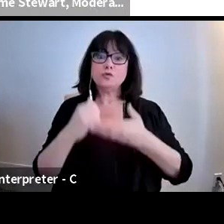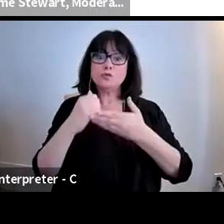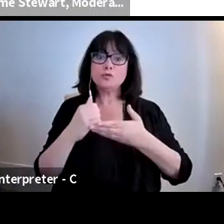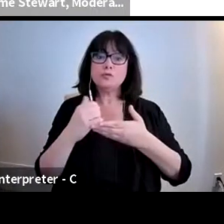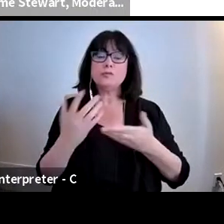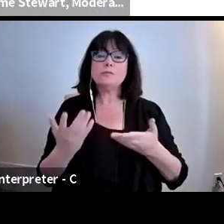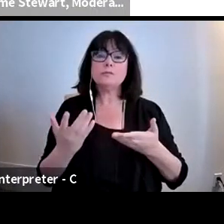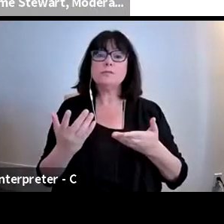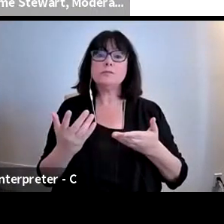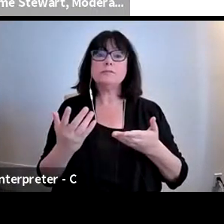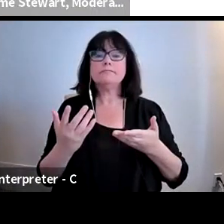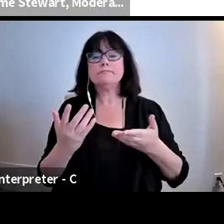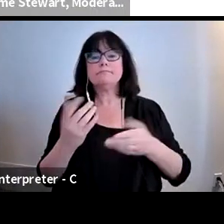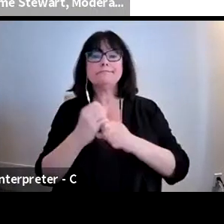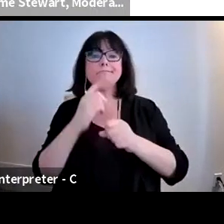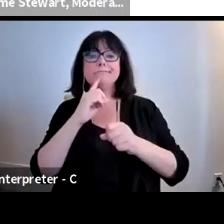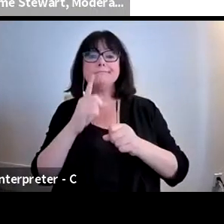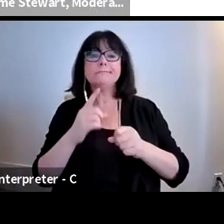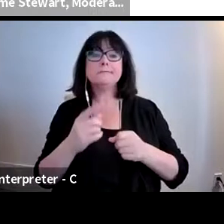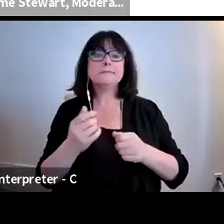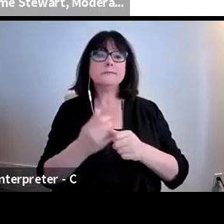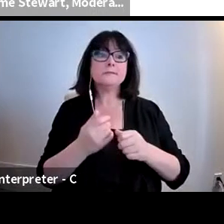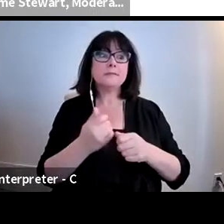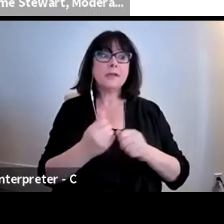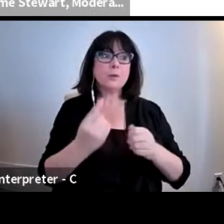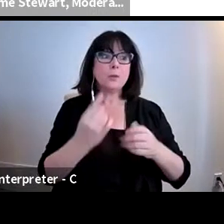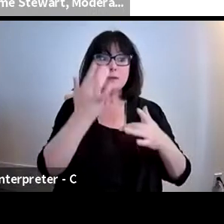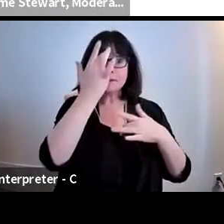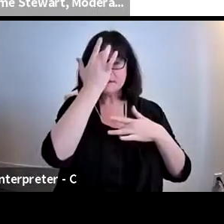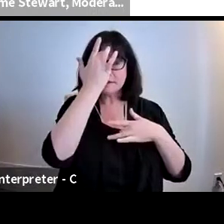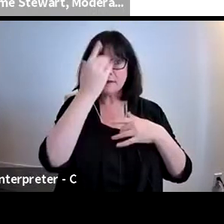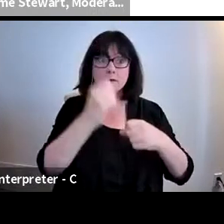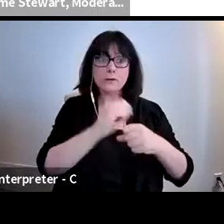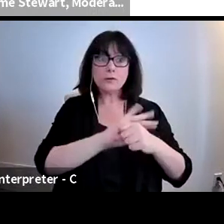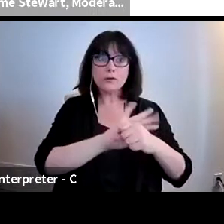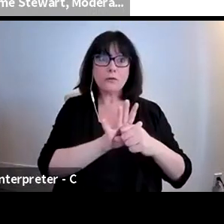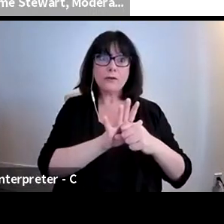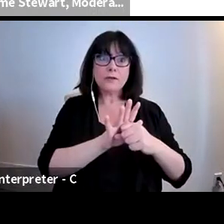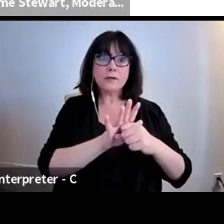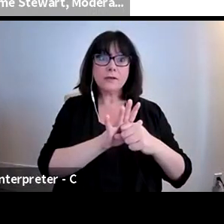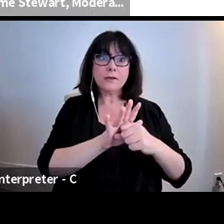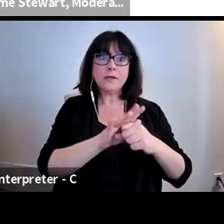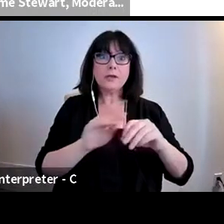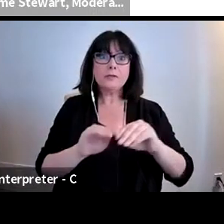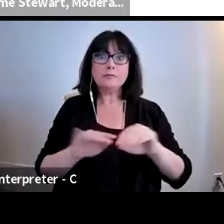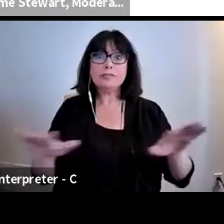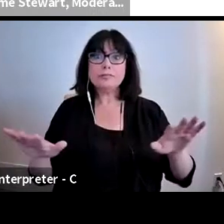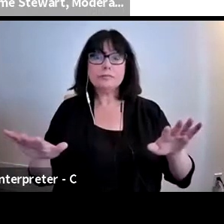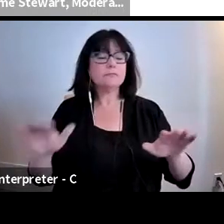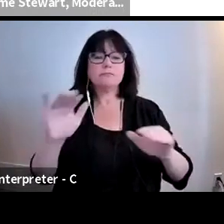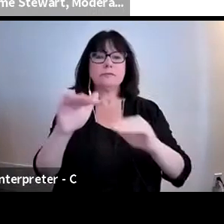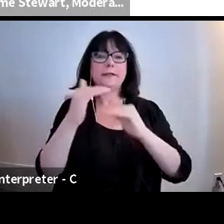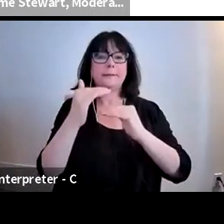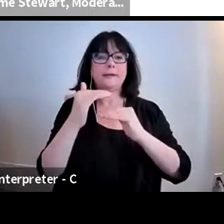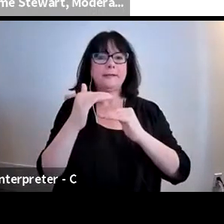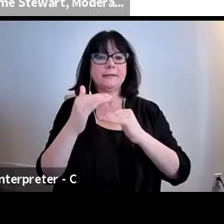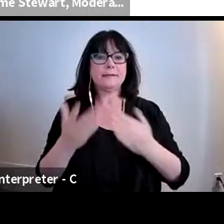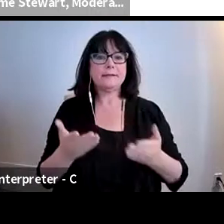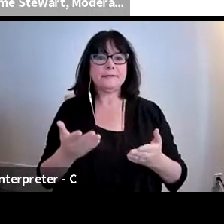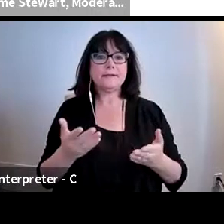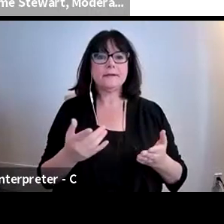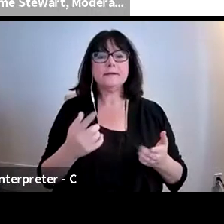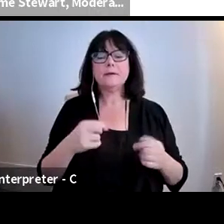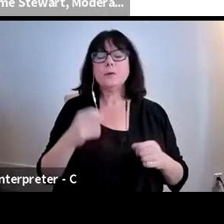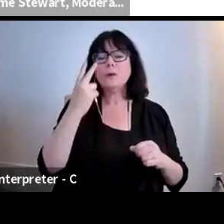risk of any individuals getting COVID-19. And we've seen the disastrous effects elsewhere. And Canada